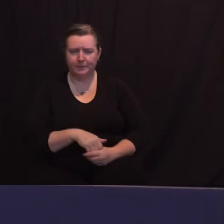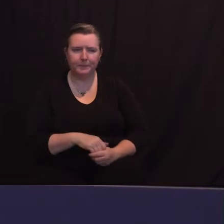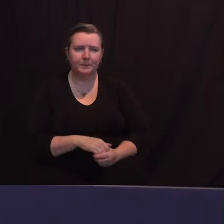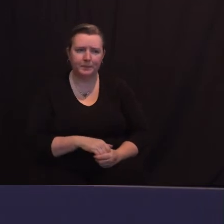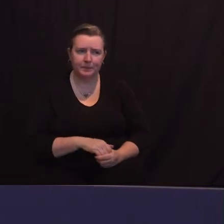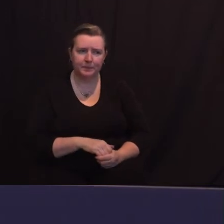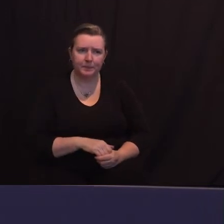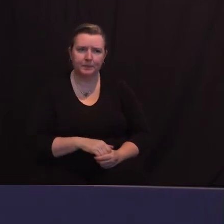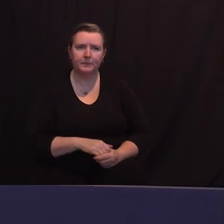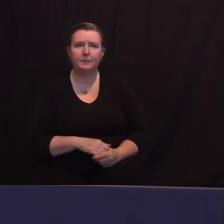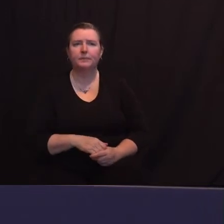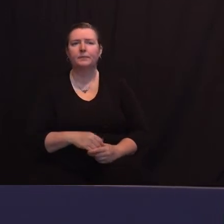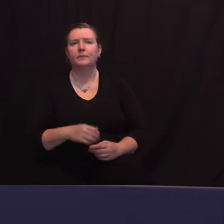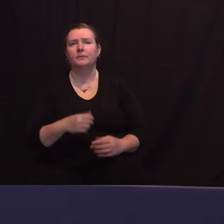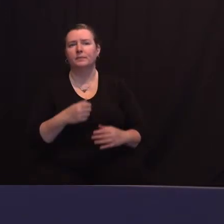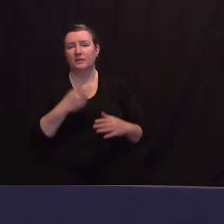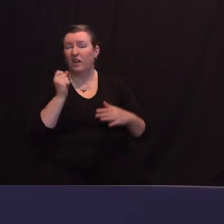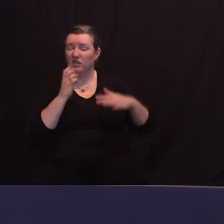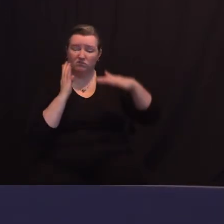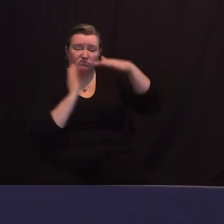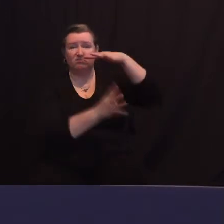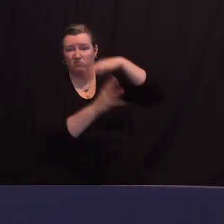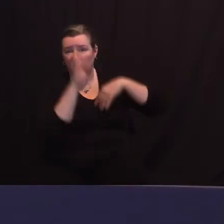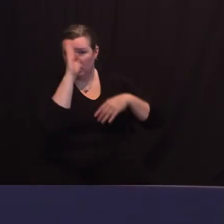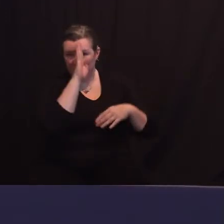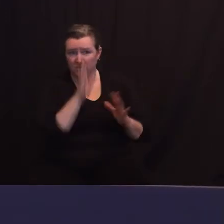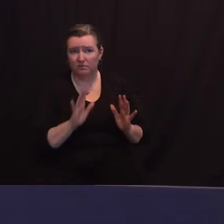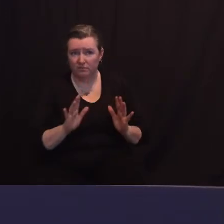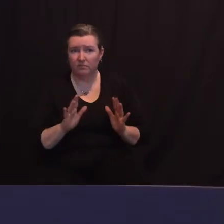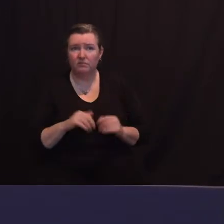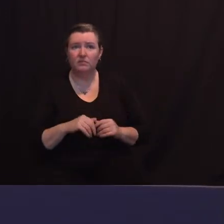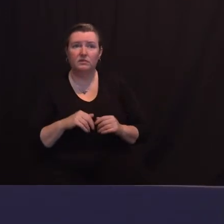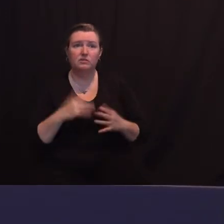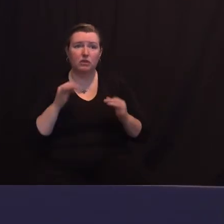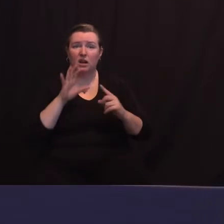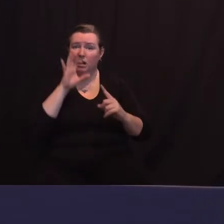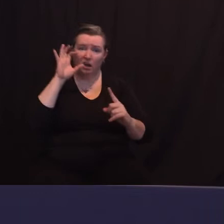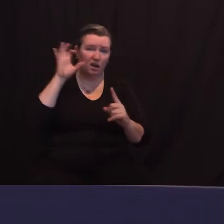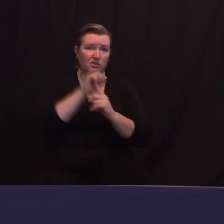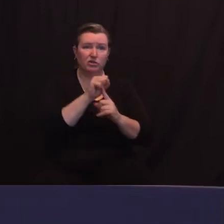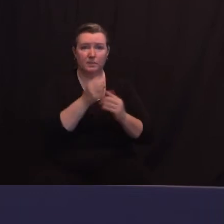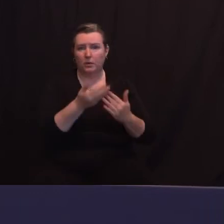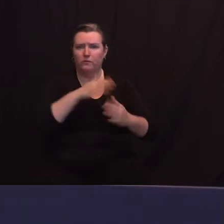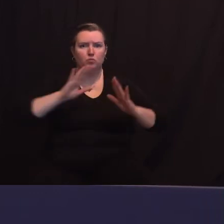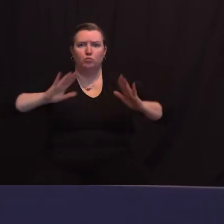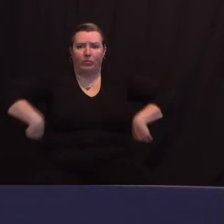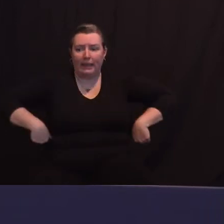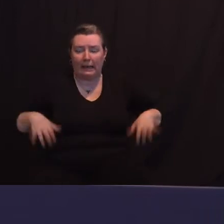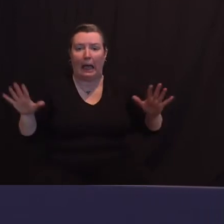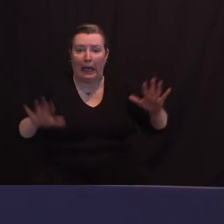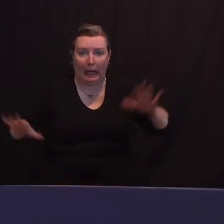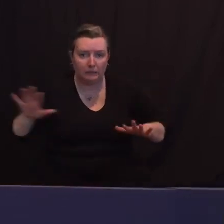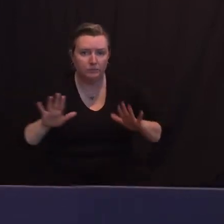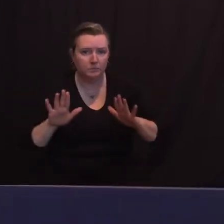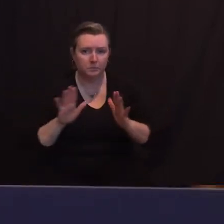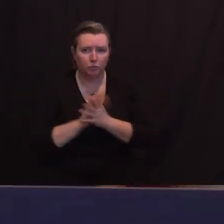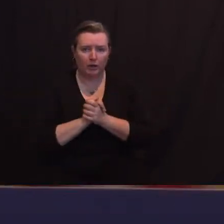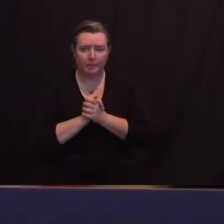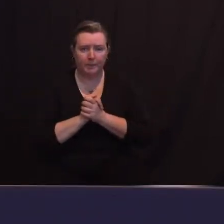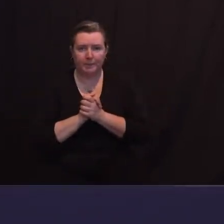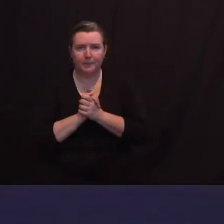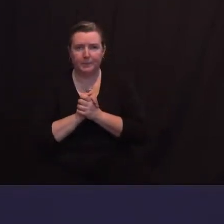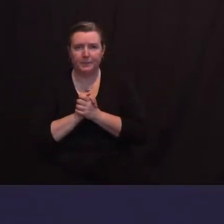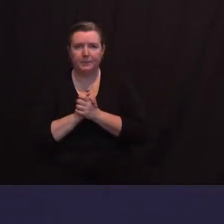someone. Trying to get ahead of the disease. And we haven't said this in a while, but